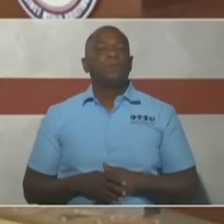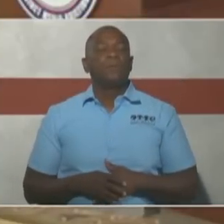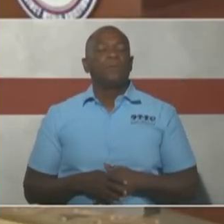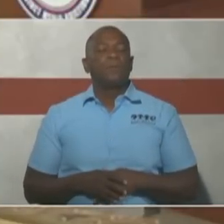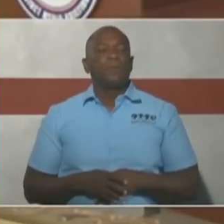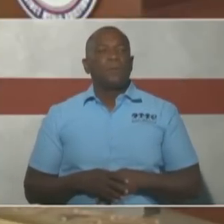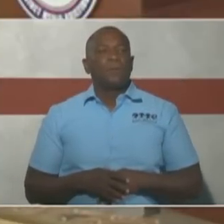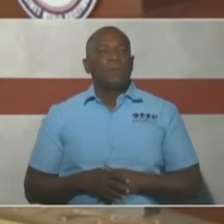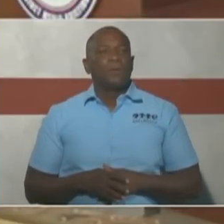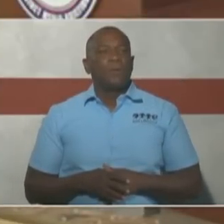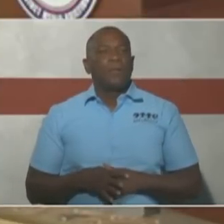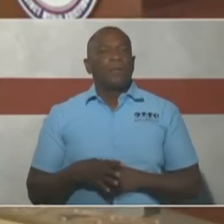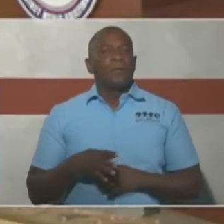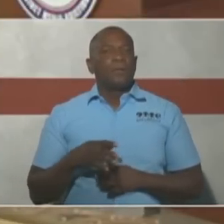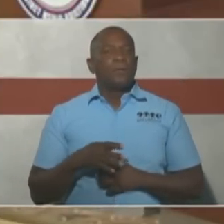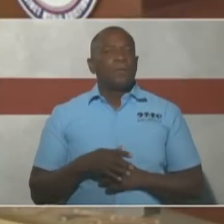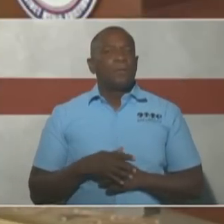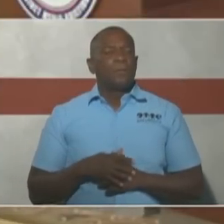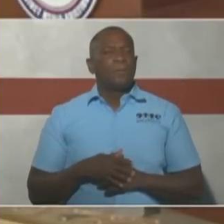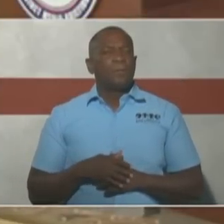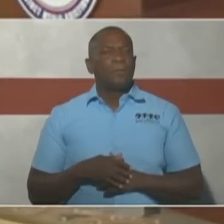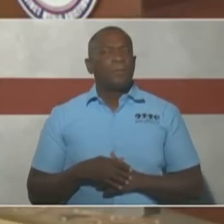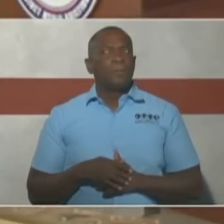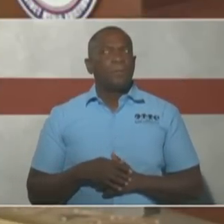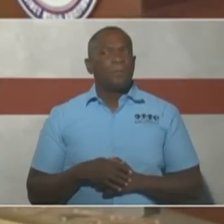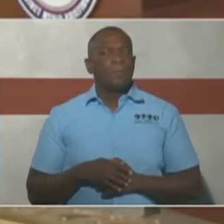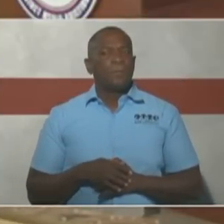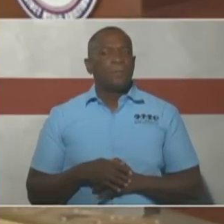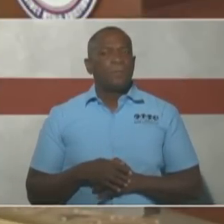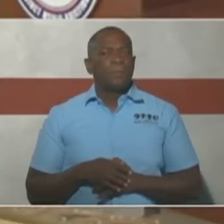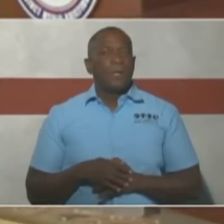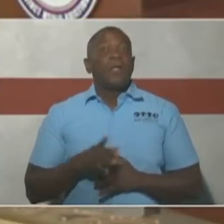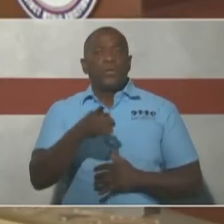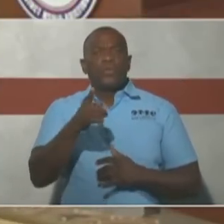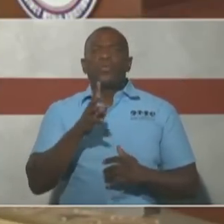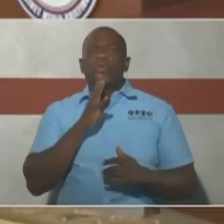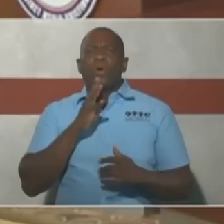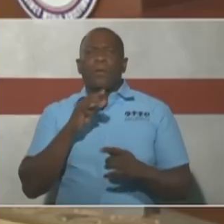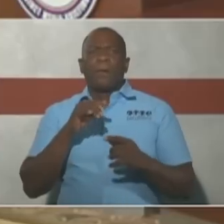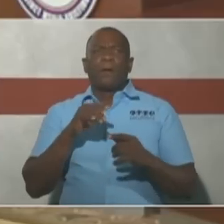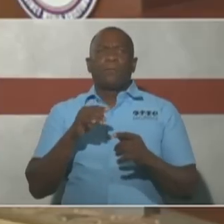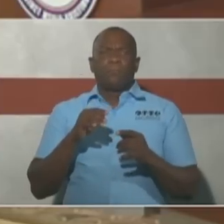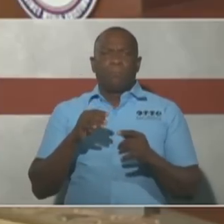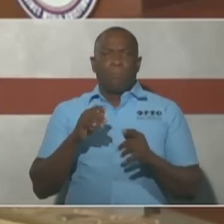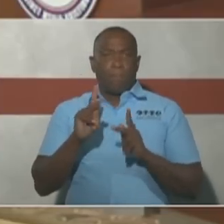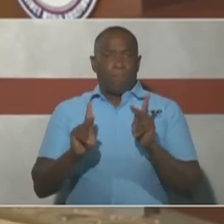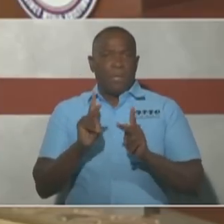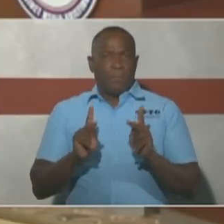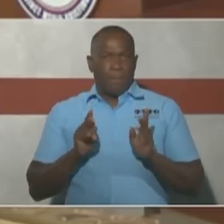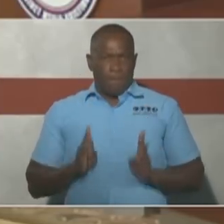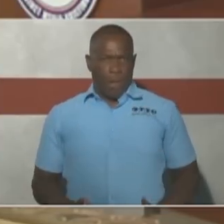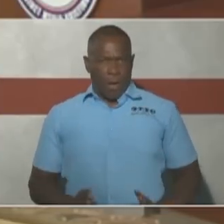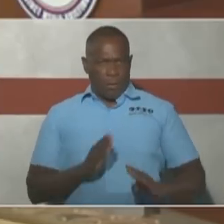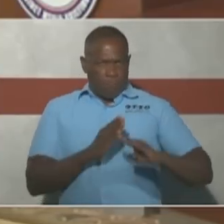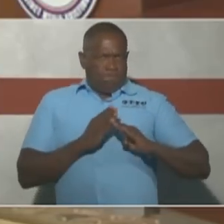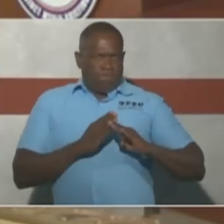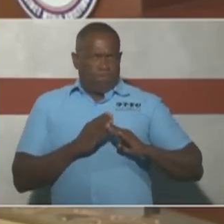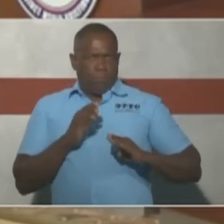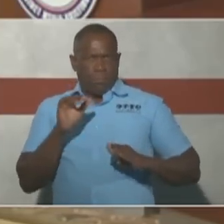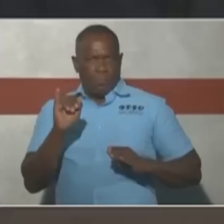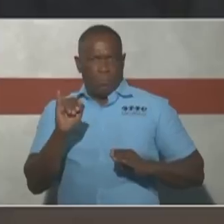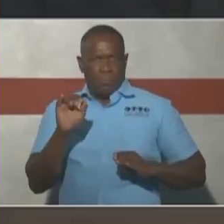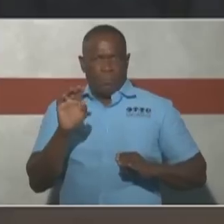not warrant the panic stations that we had in year one. And we are not as exposed as we